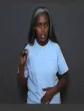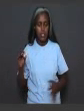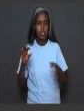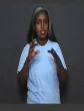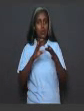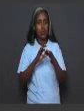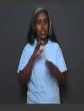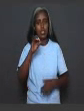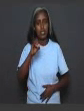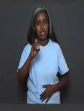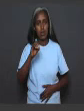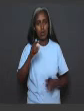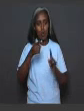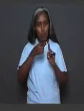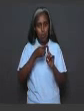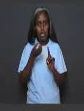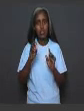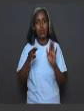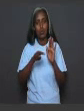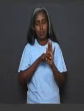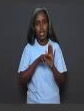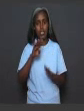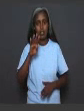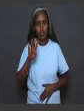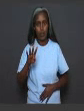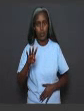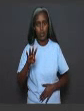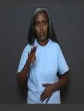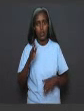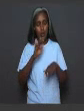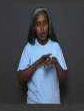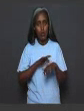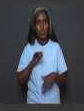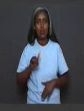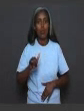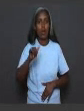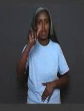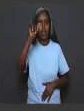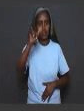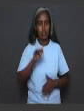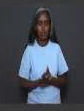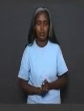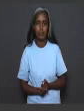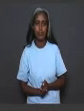coordinates 0 plus or minus 4 on the